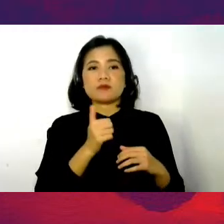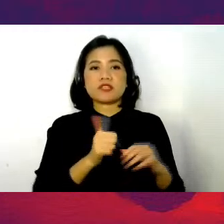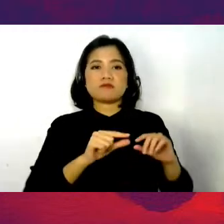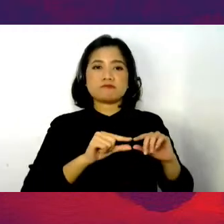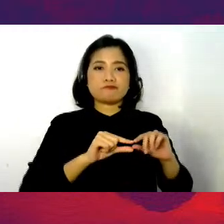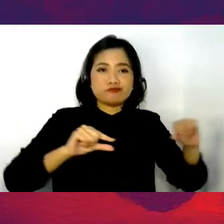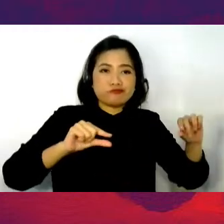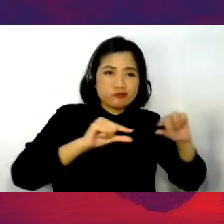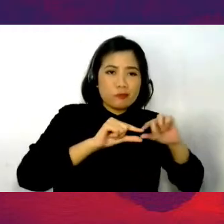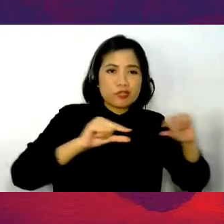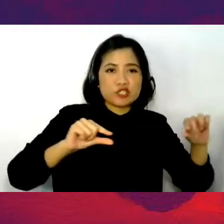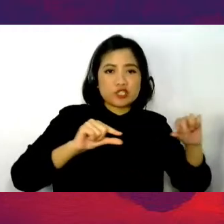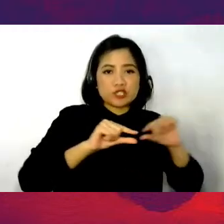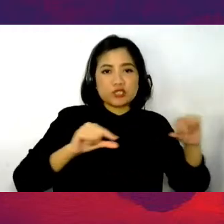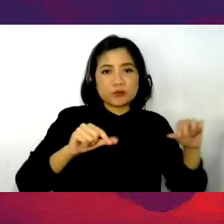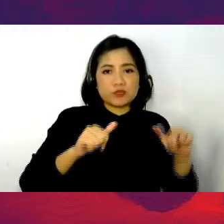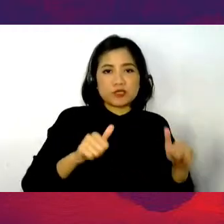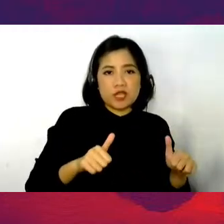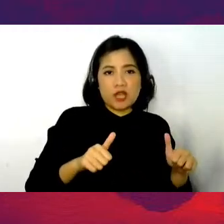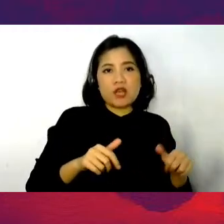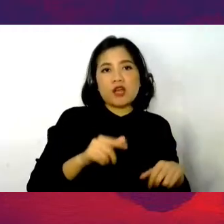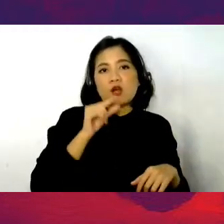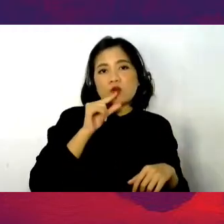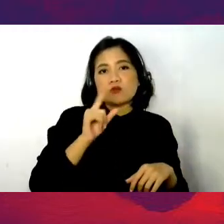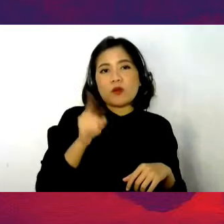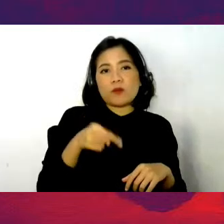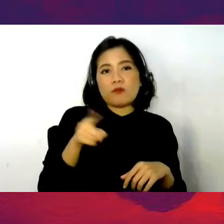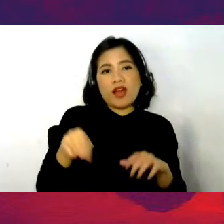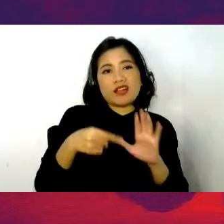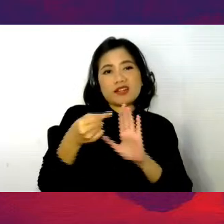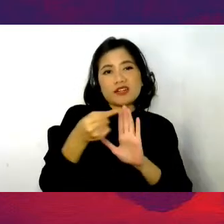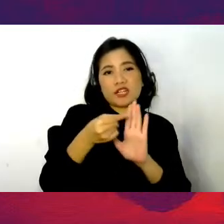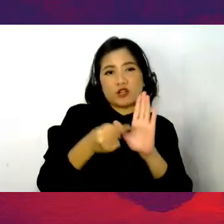poverty is large enough.